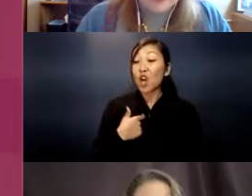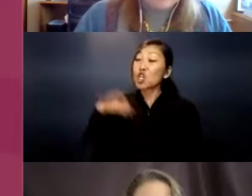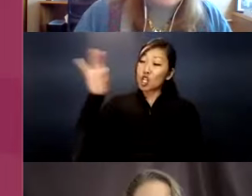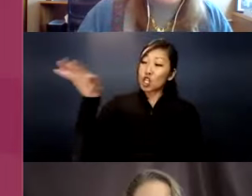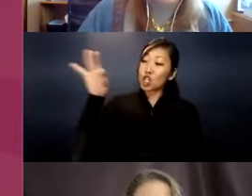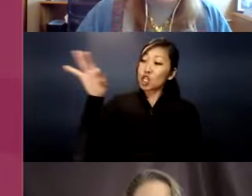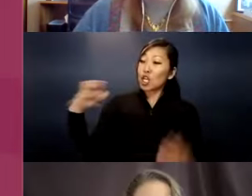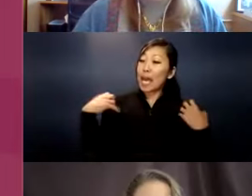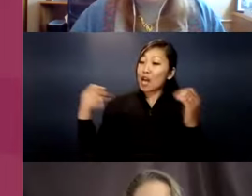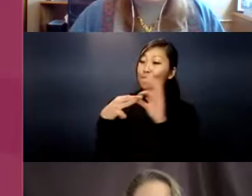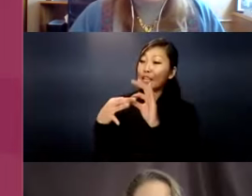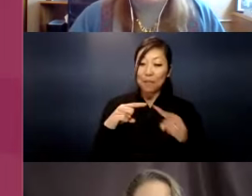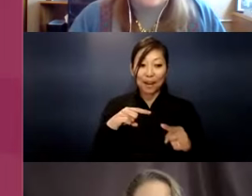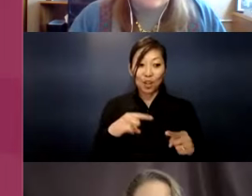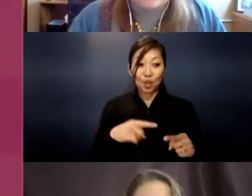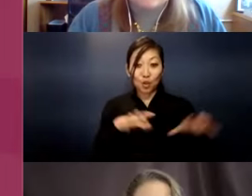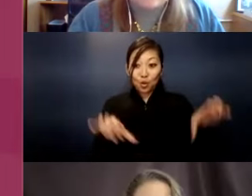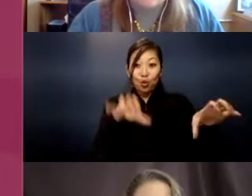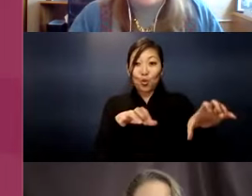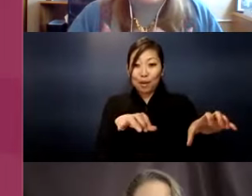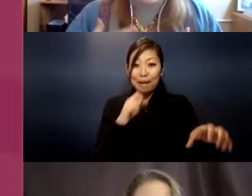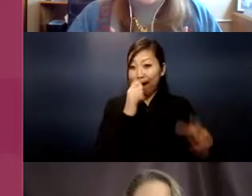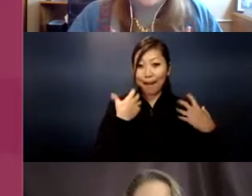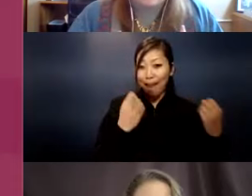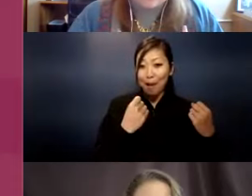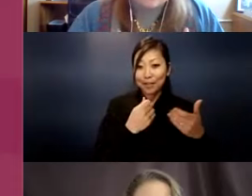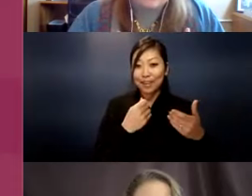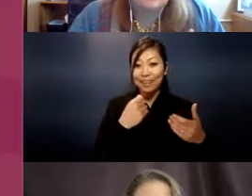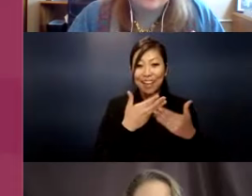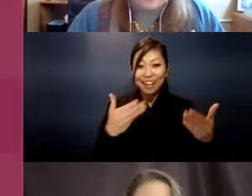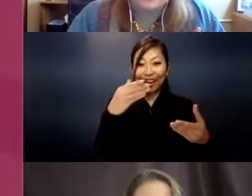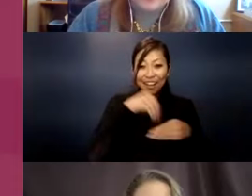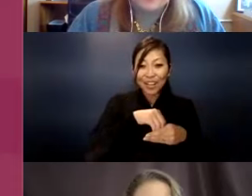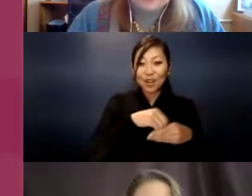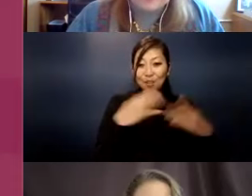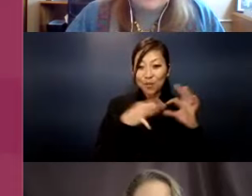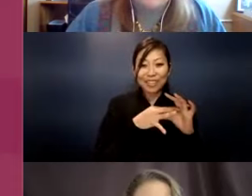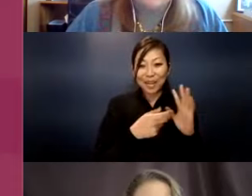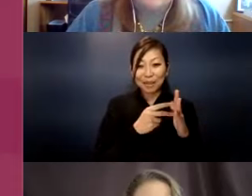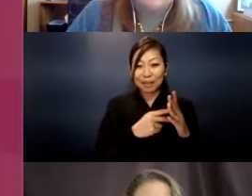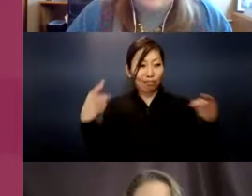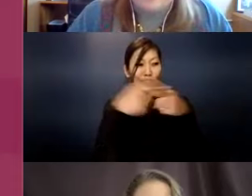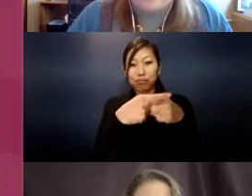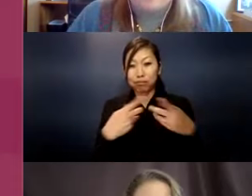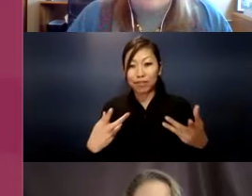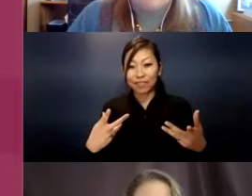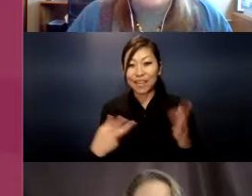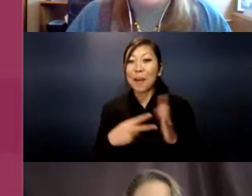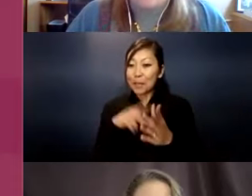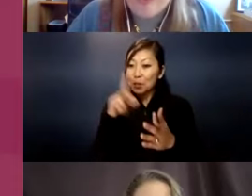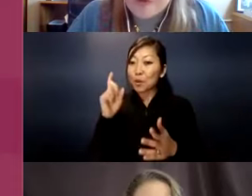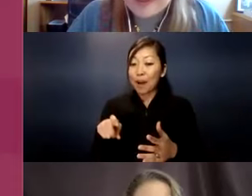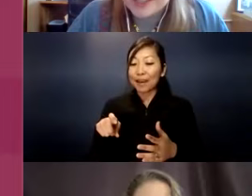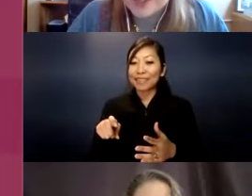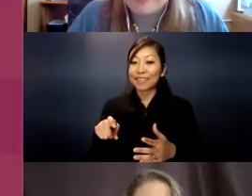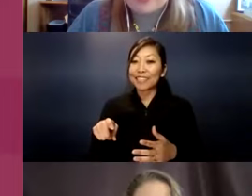them. So it's really important to make sure our sides of the street are clean as well. There